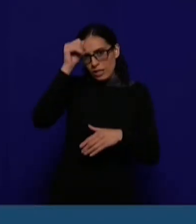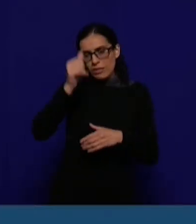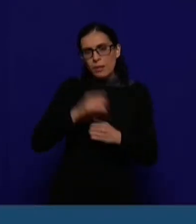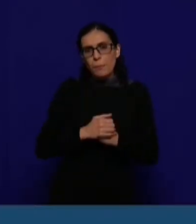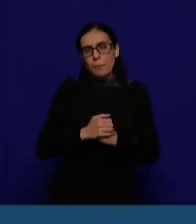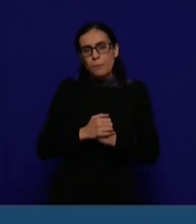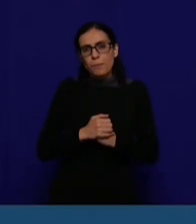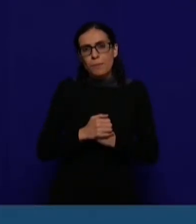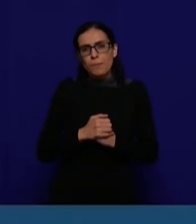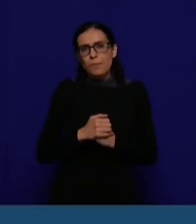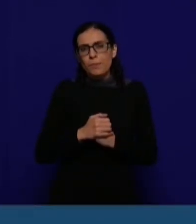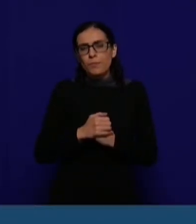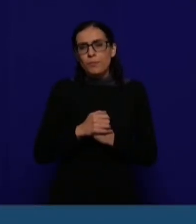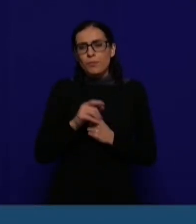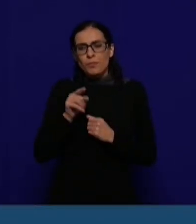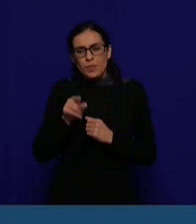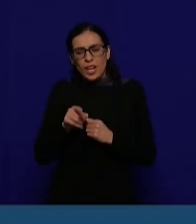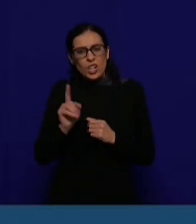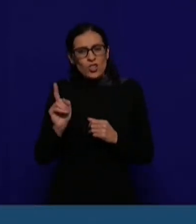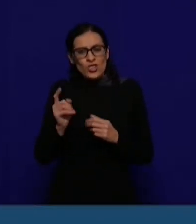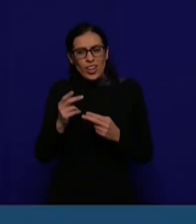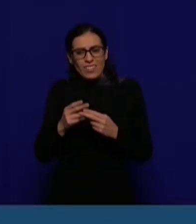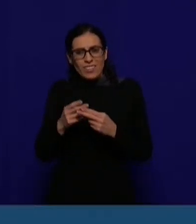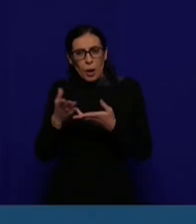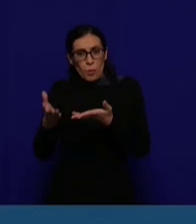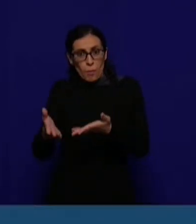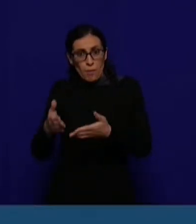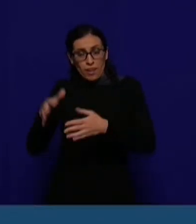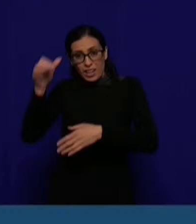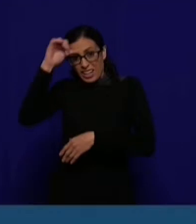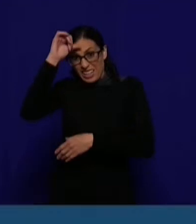kemm hu ta' tħassib dak li qed jiġri fl-Indja